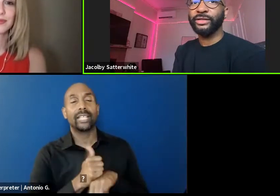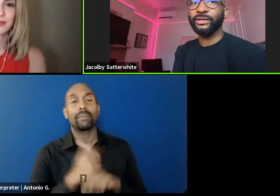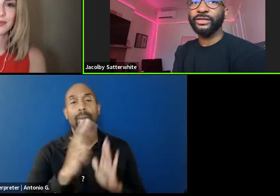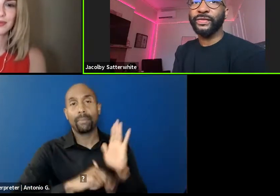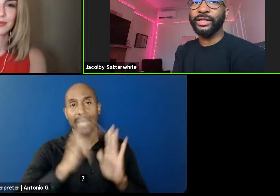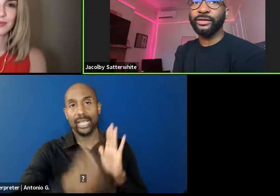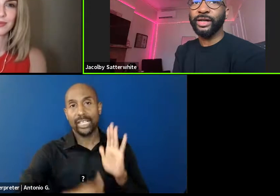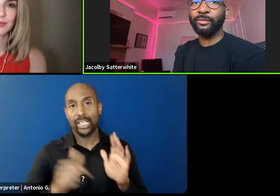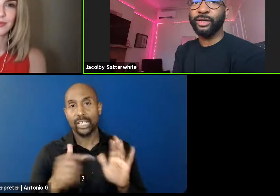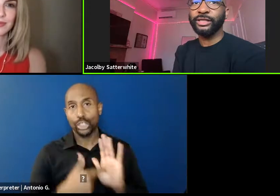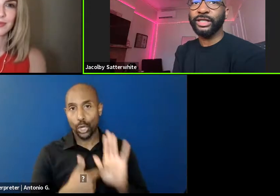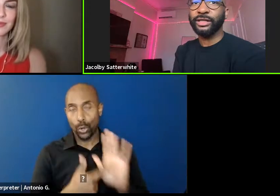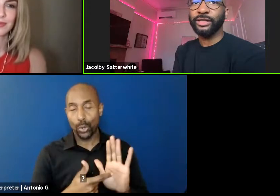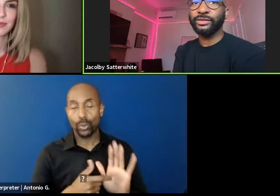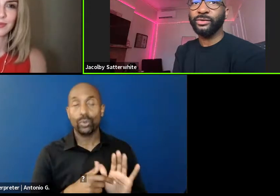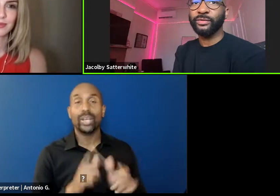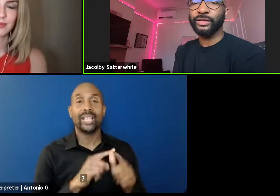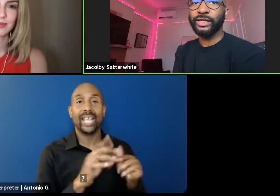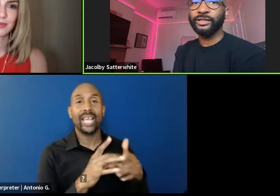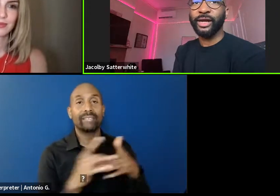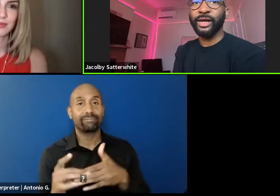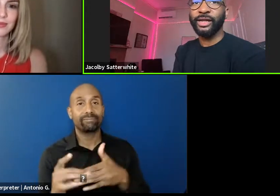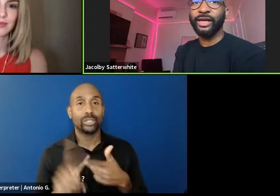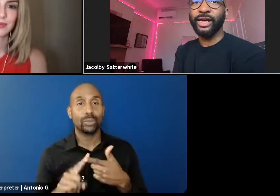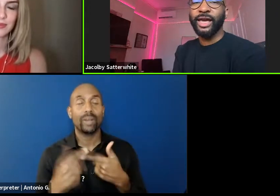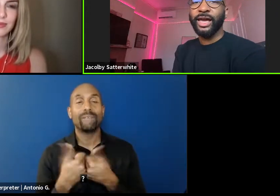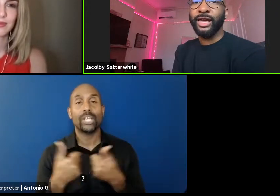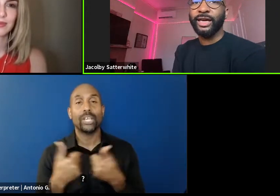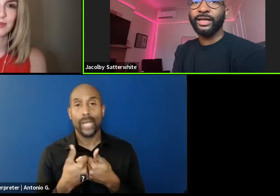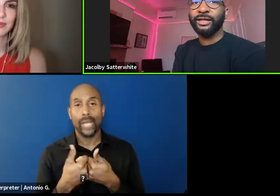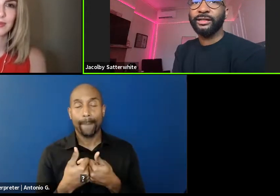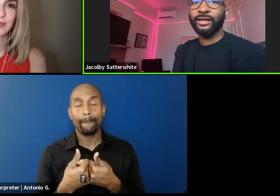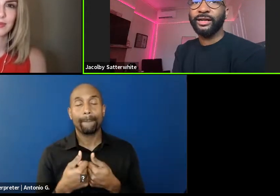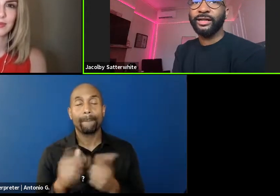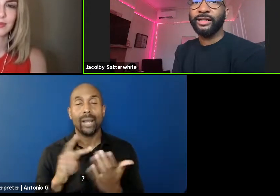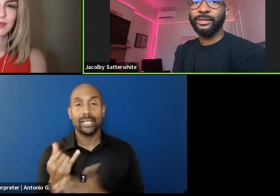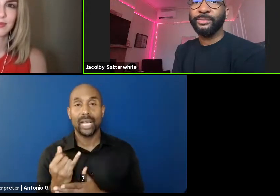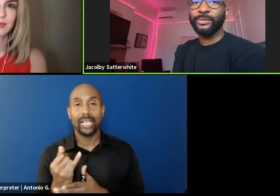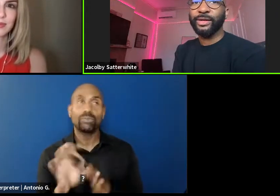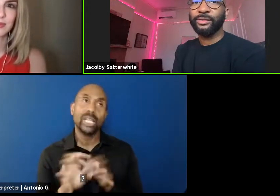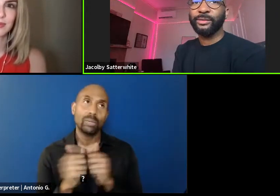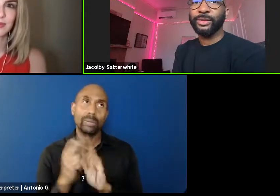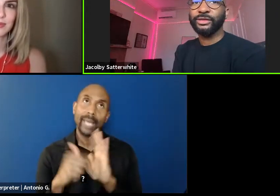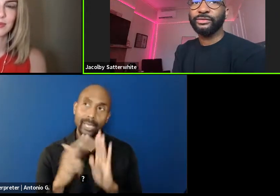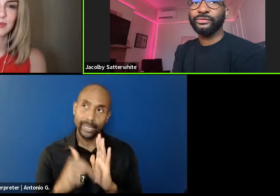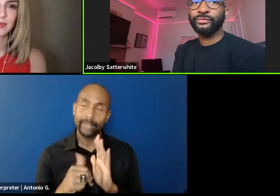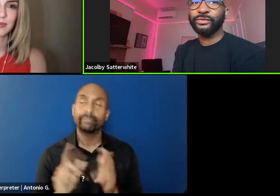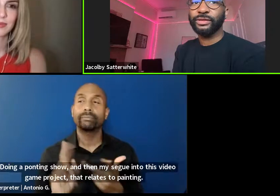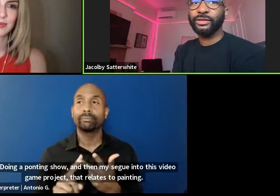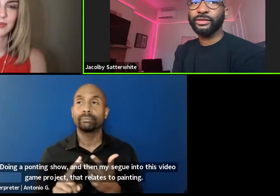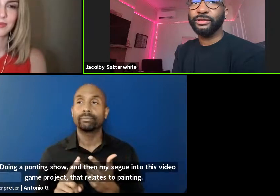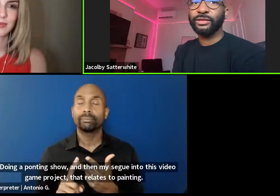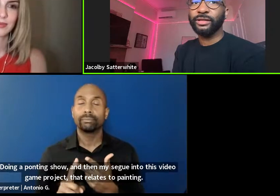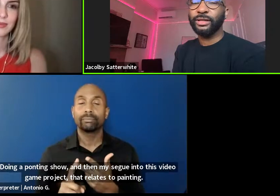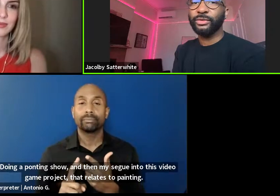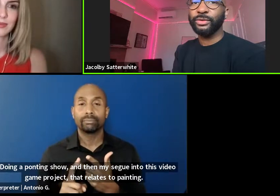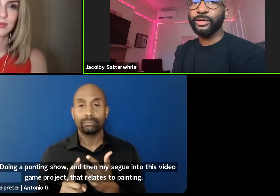to segue into this video game project that's sort of related to painting. And working